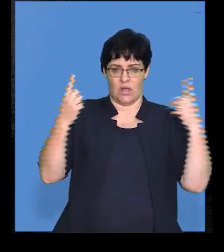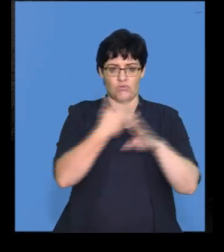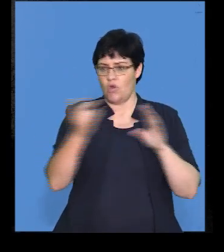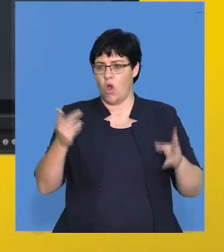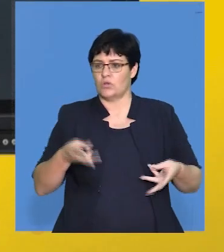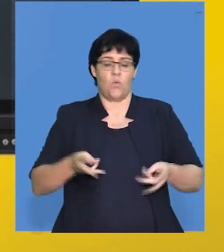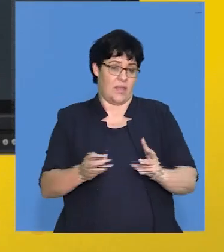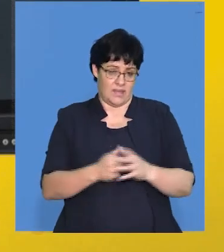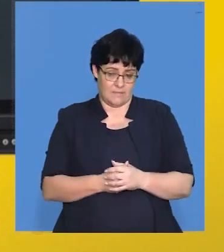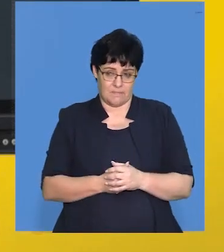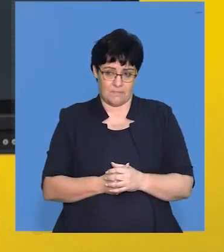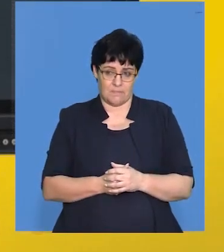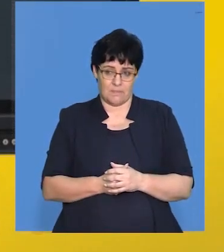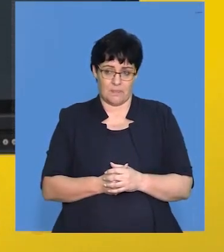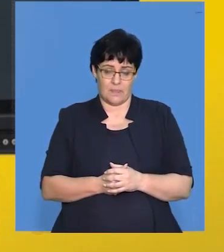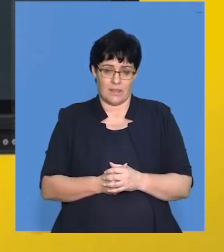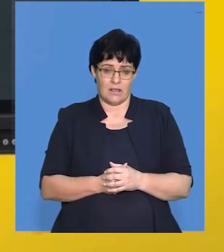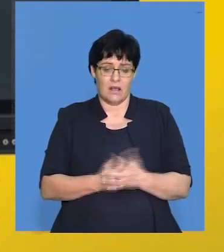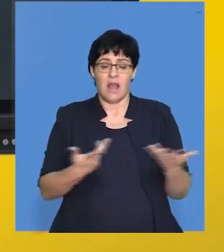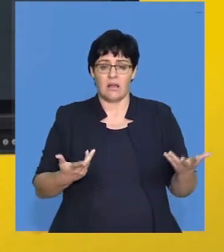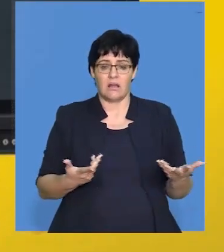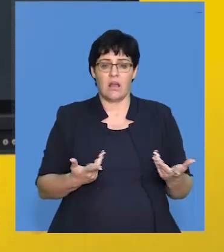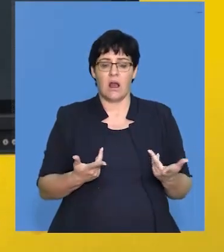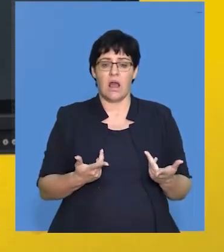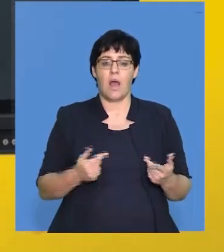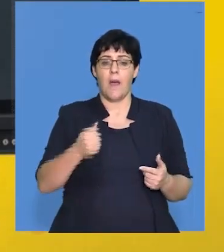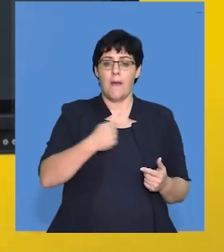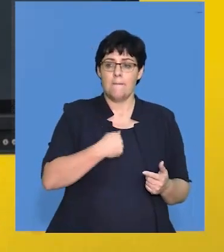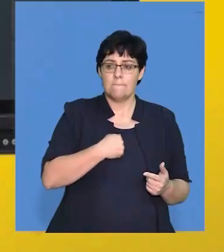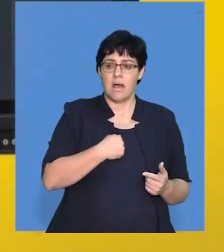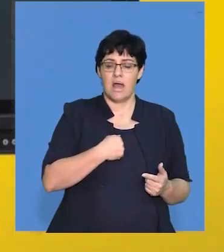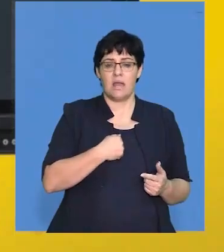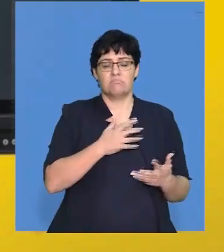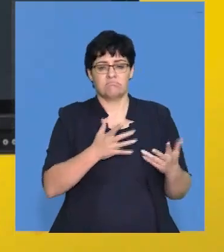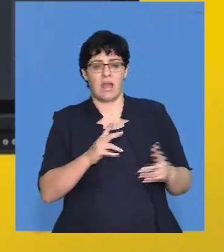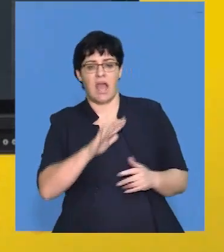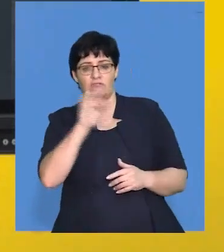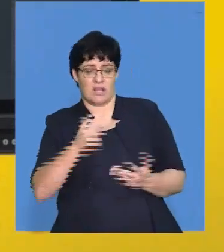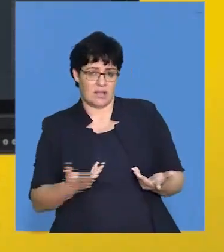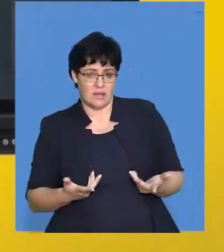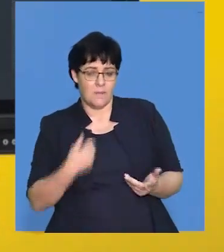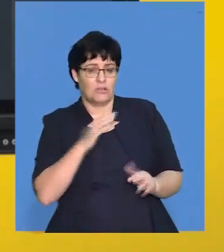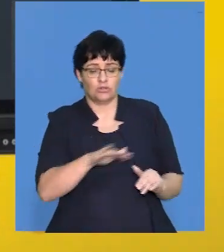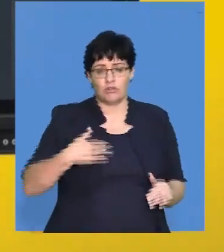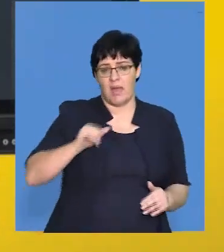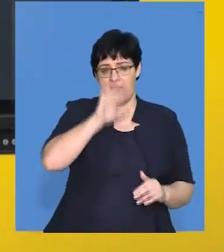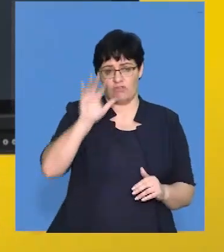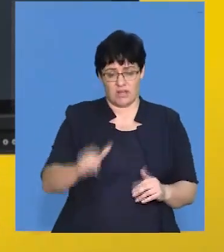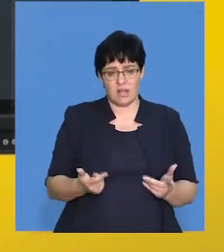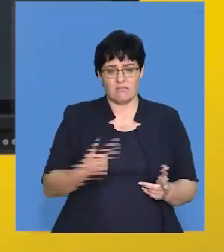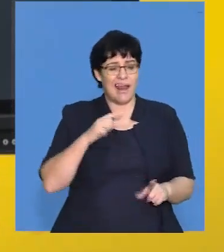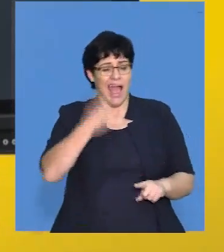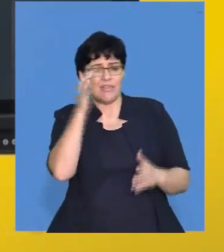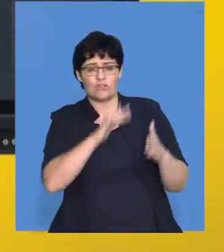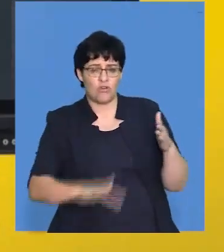word. So in My Children, My Africa, you'll find that the theme is education, right? And then in other stories, you'd